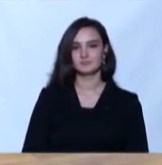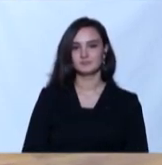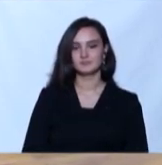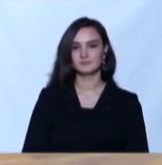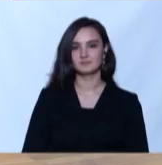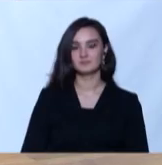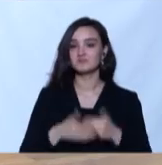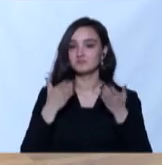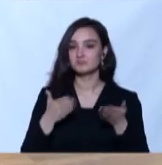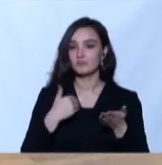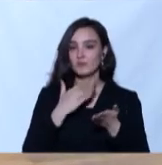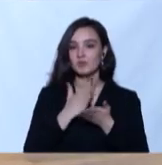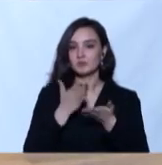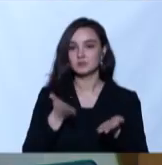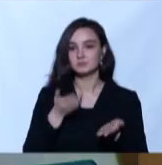So here